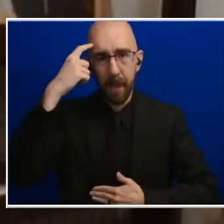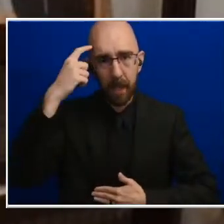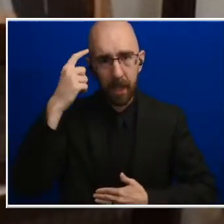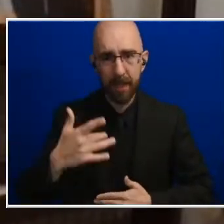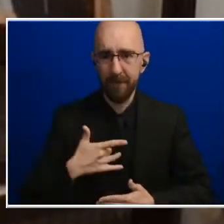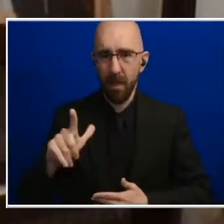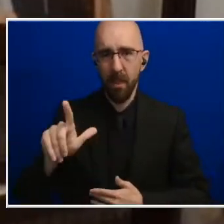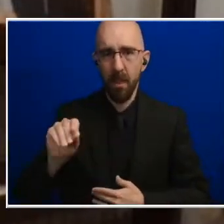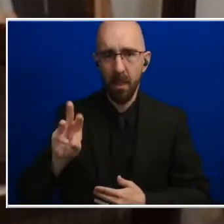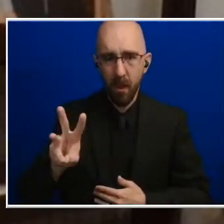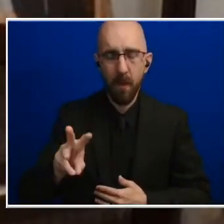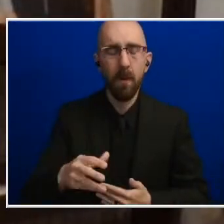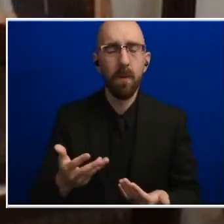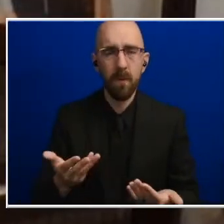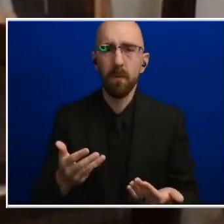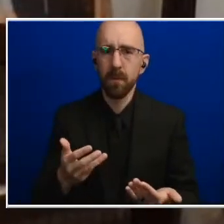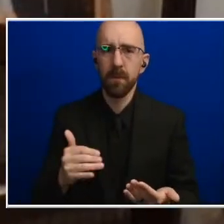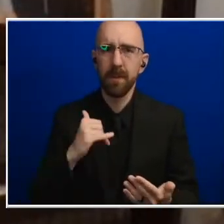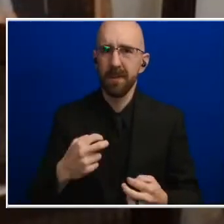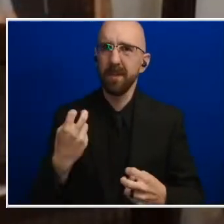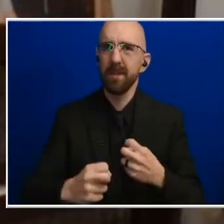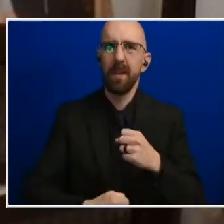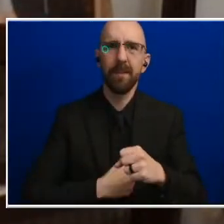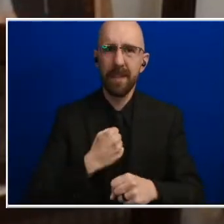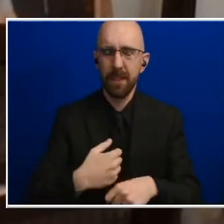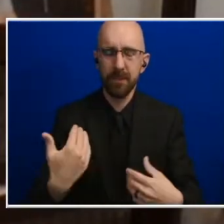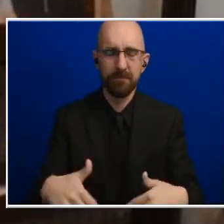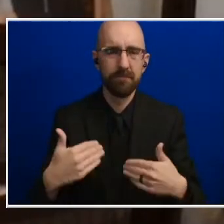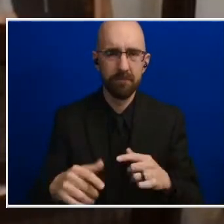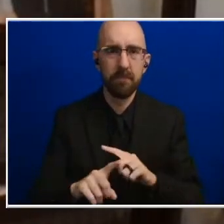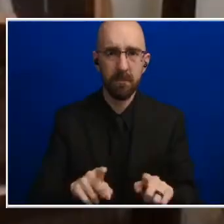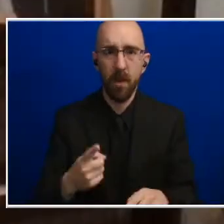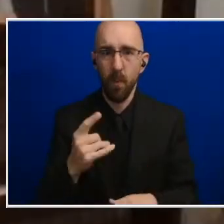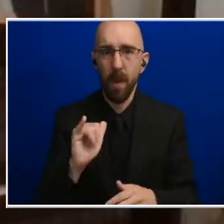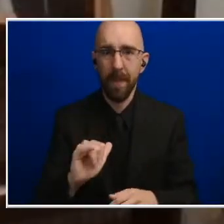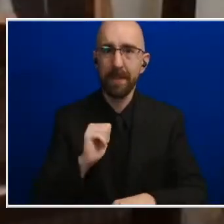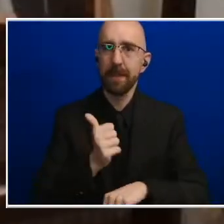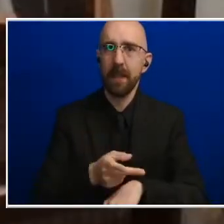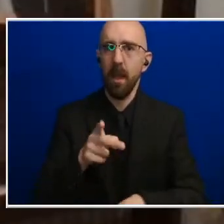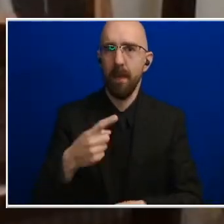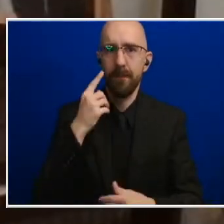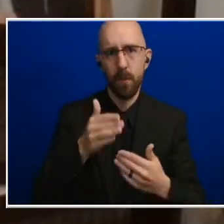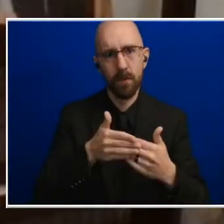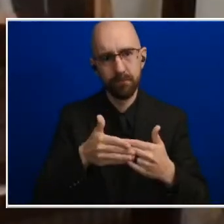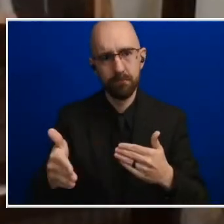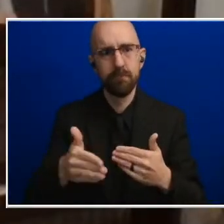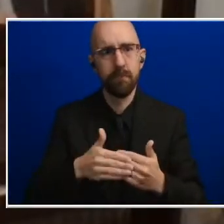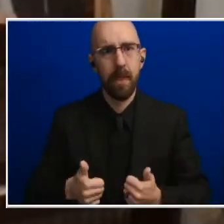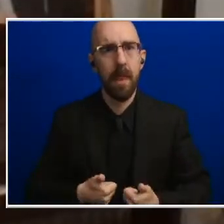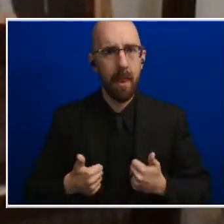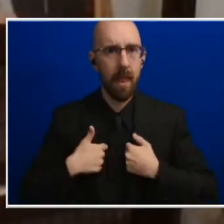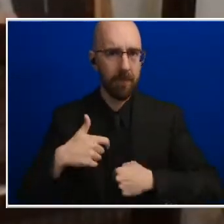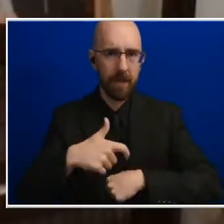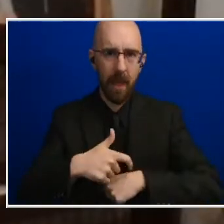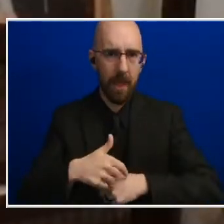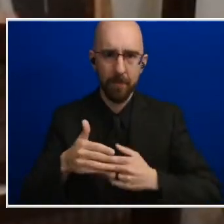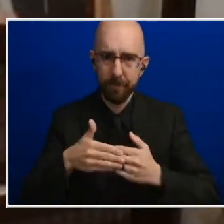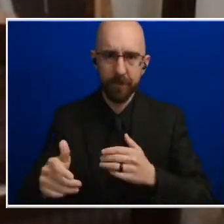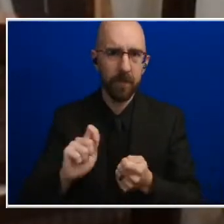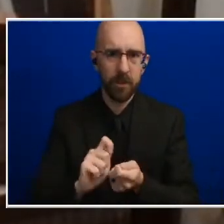it was tremendous. It was a tremendously tough year, but it was one that set me up for a lifetime of change, I